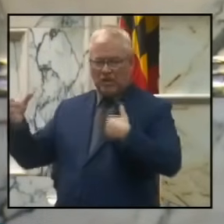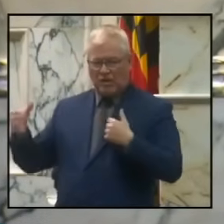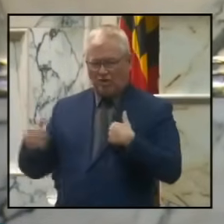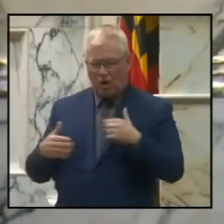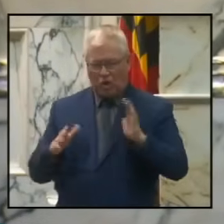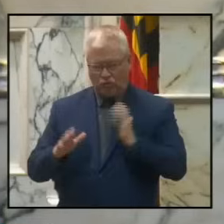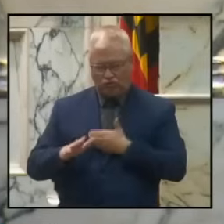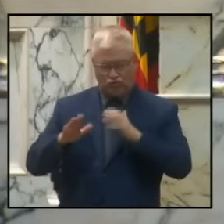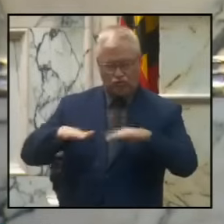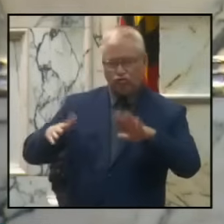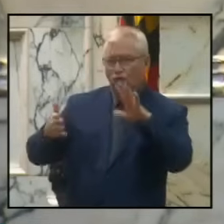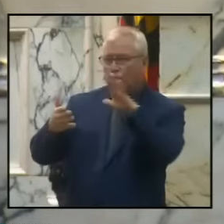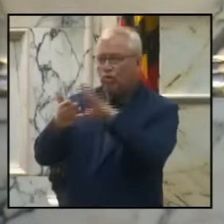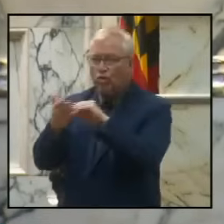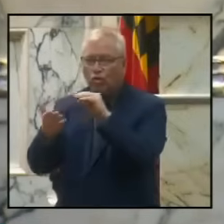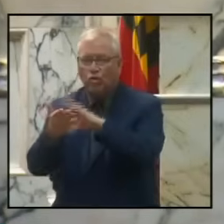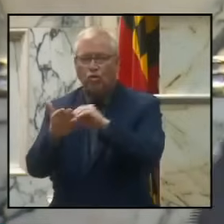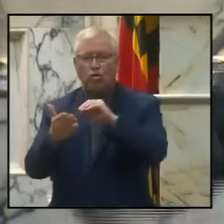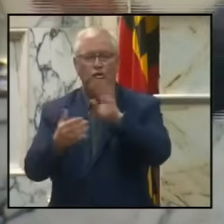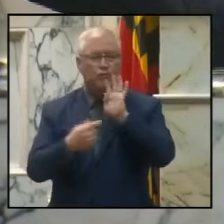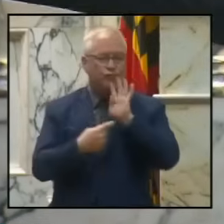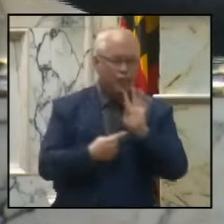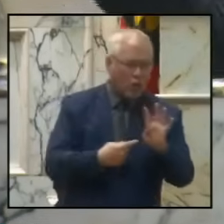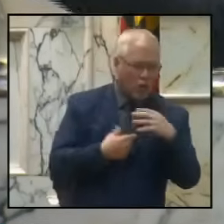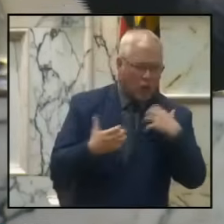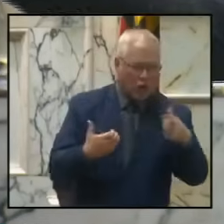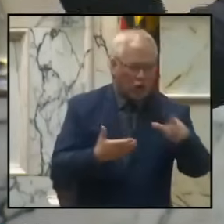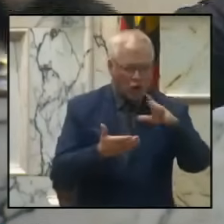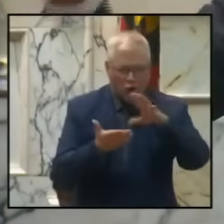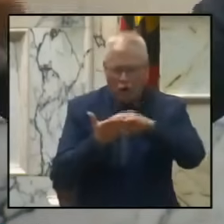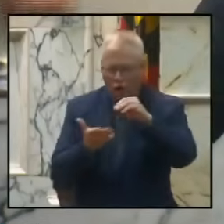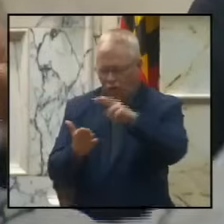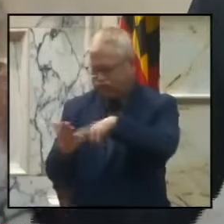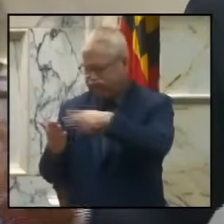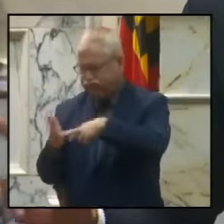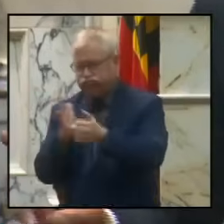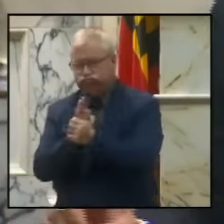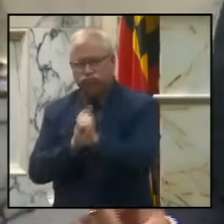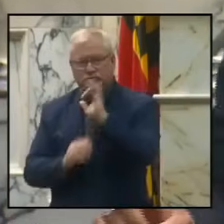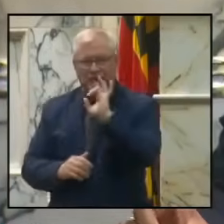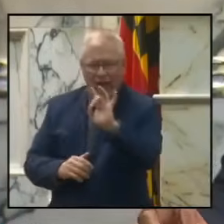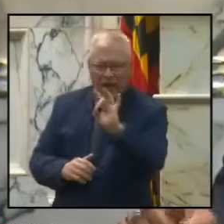4, I want them reading by 8, and I want them college and career ready by 16.